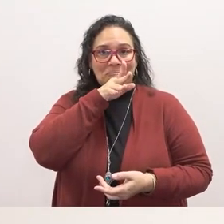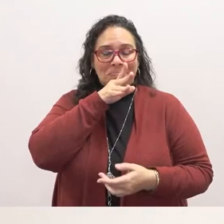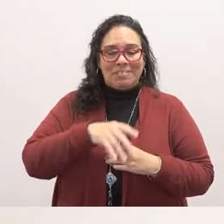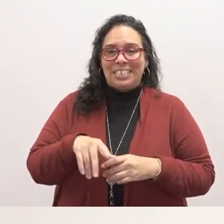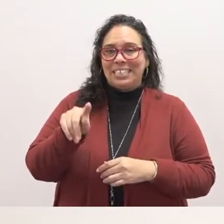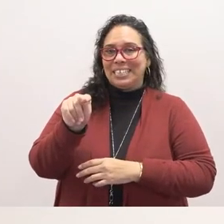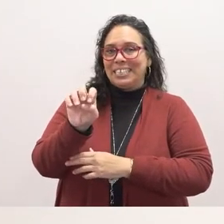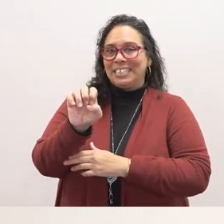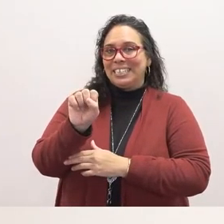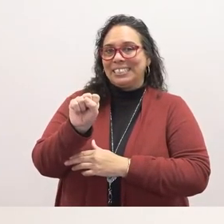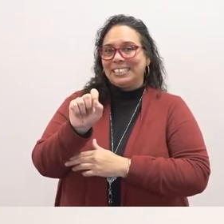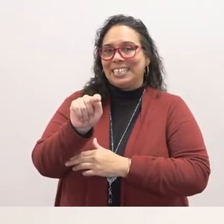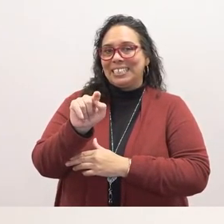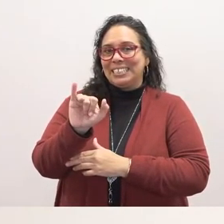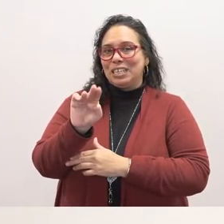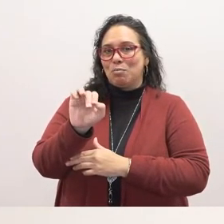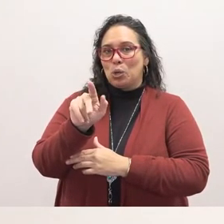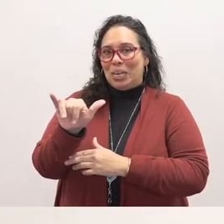And I see